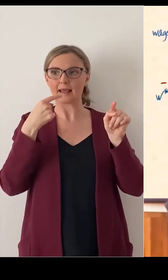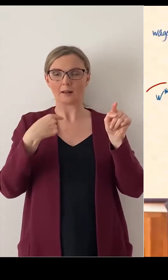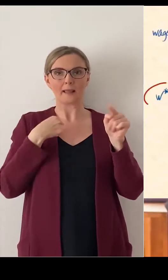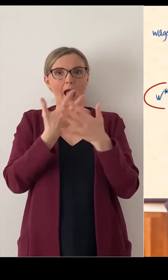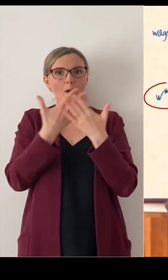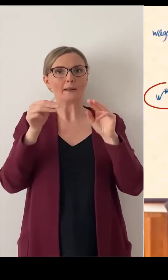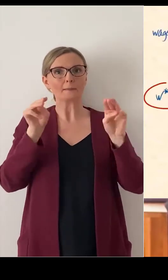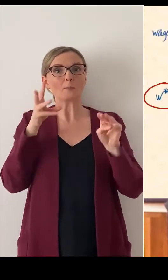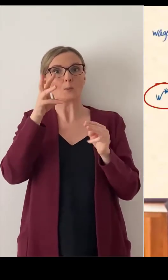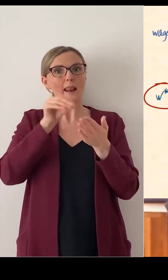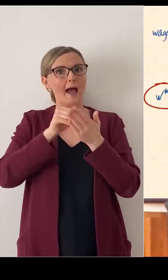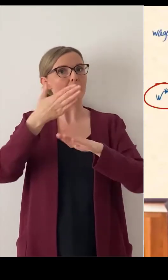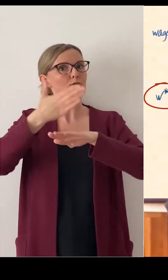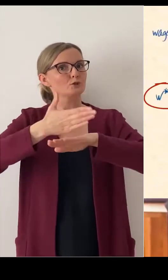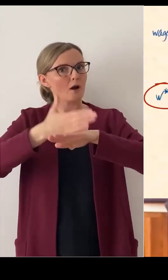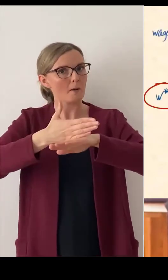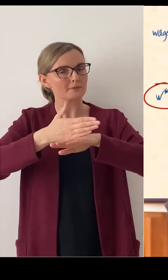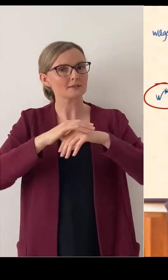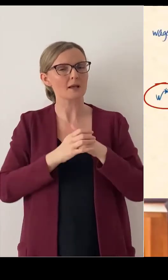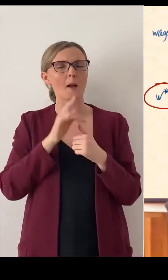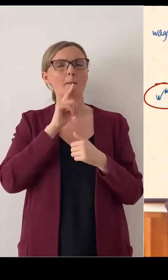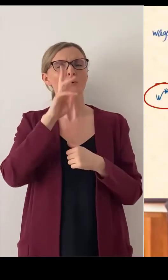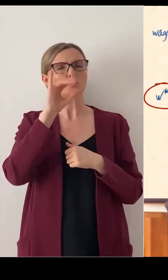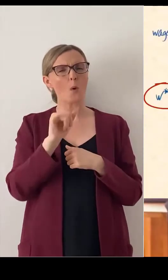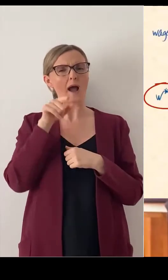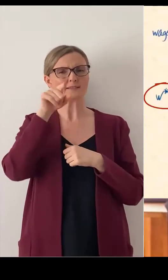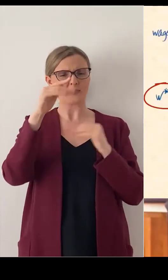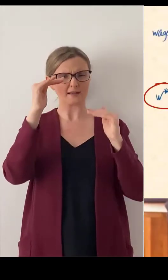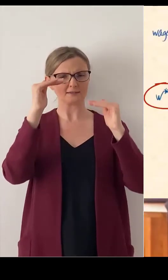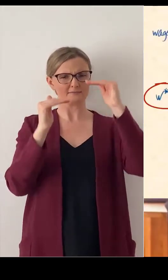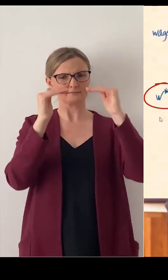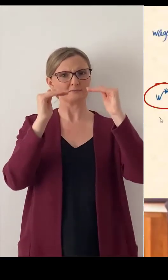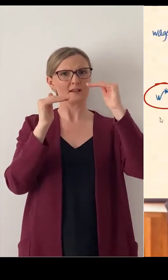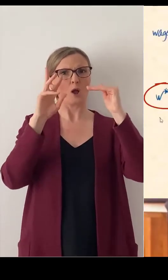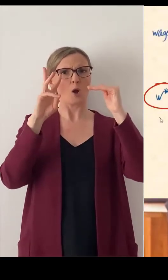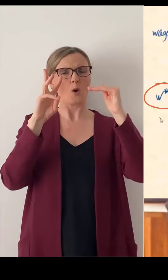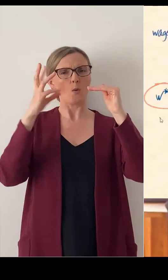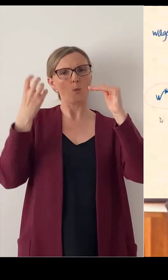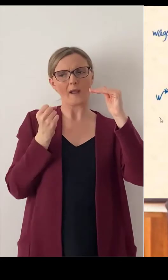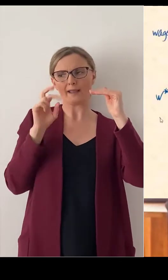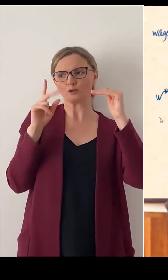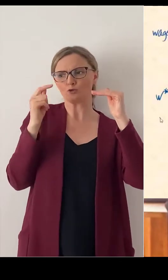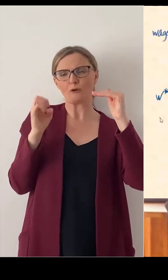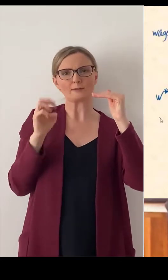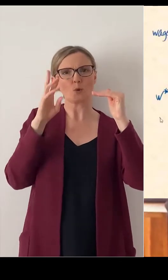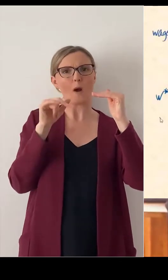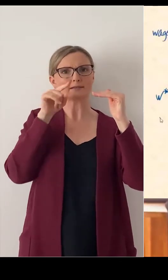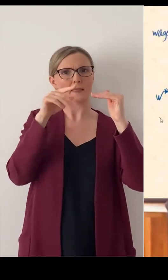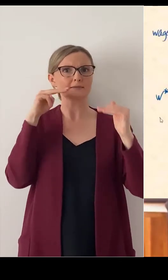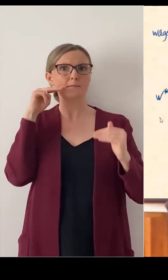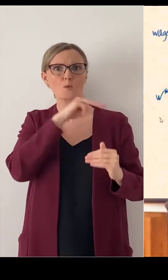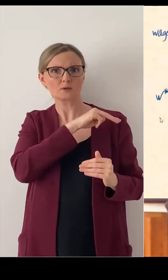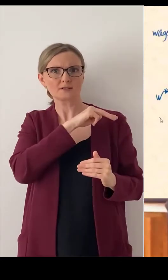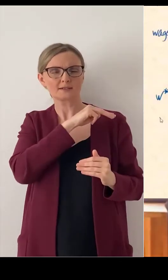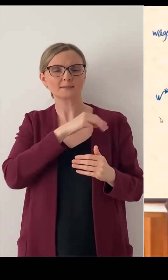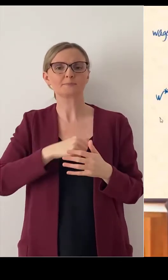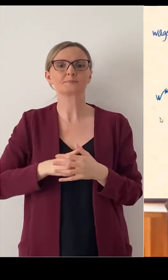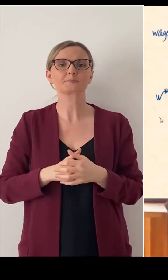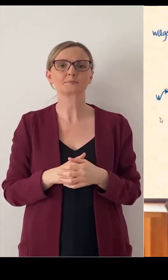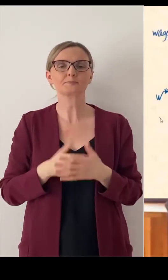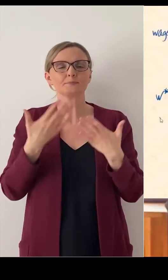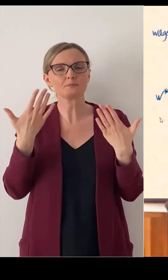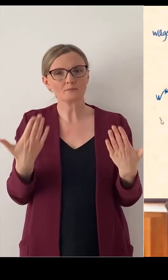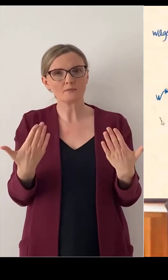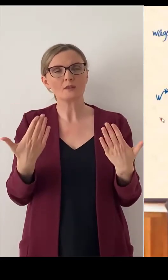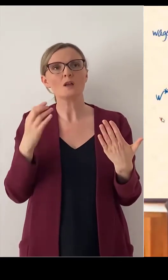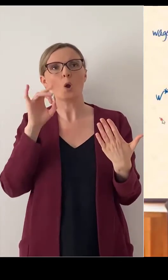what makes this equilibrium wage rate so special? Why does it get a star? Why is it W star? So let's think